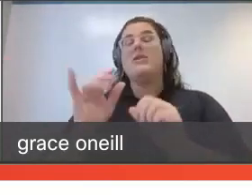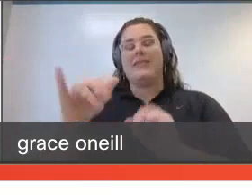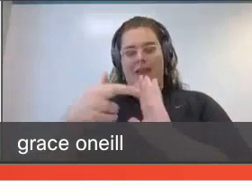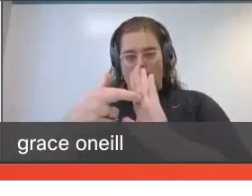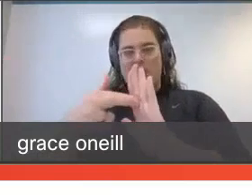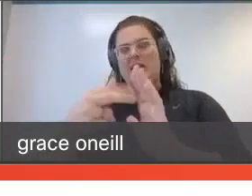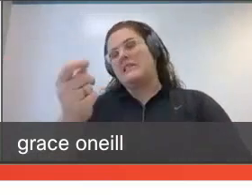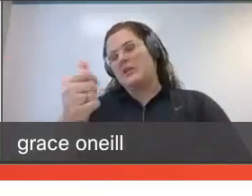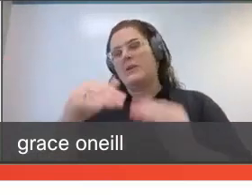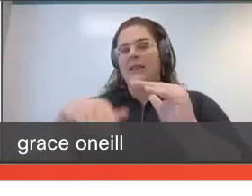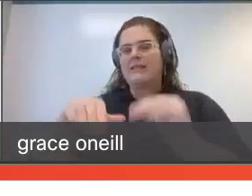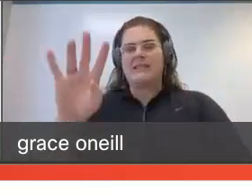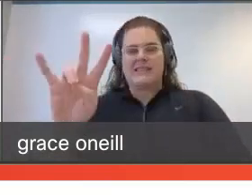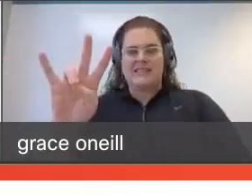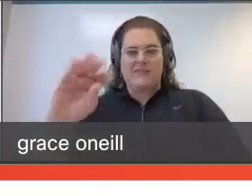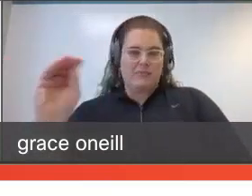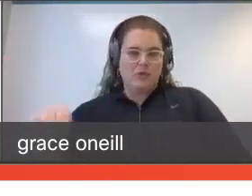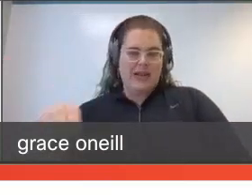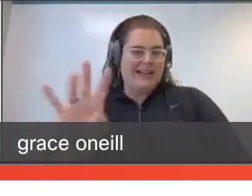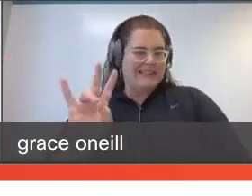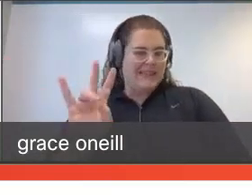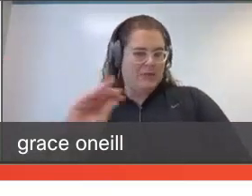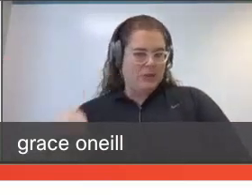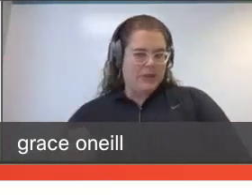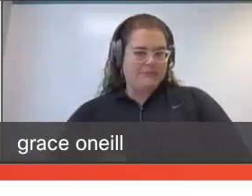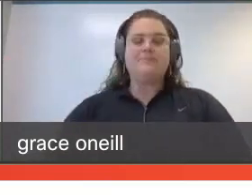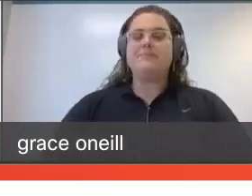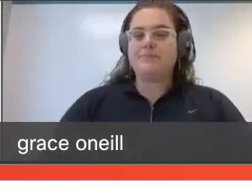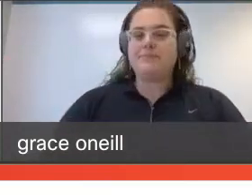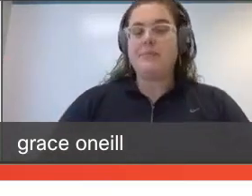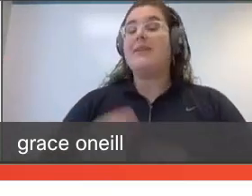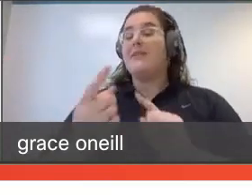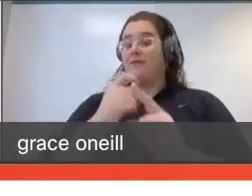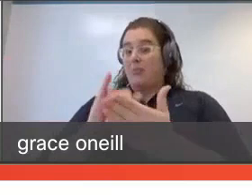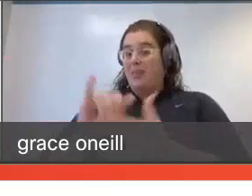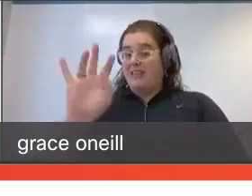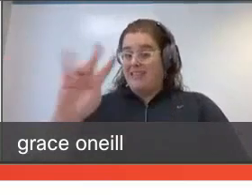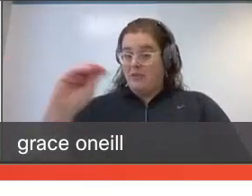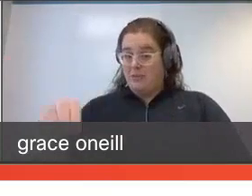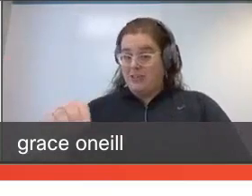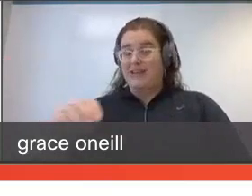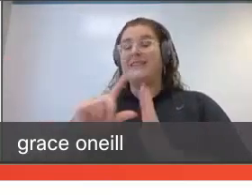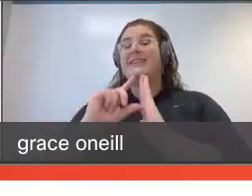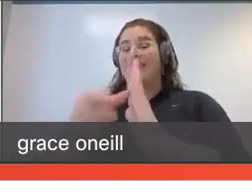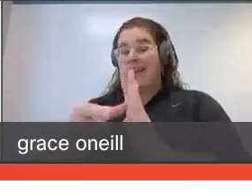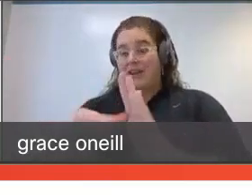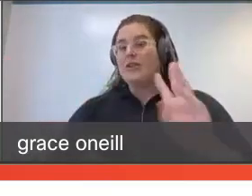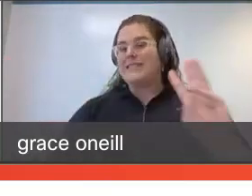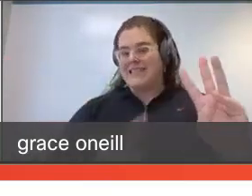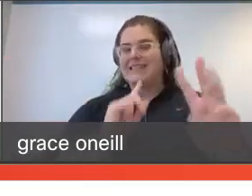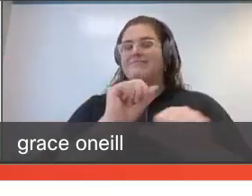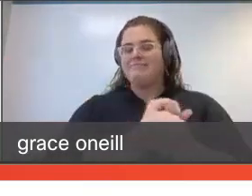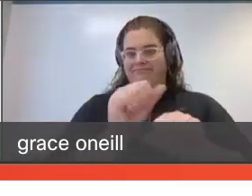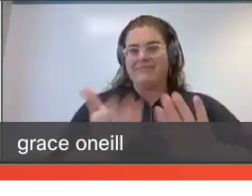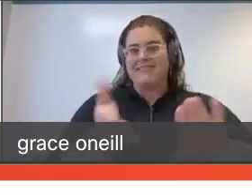7% of people in natural homes. Of these, 6 people have subsequently died, but only 5 are confirmed